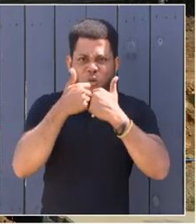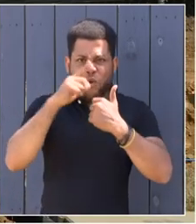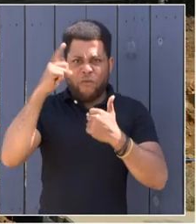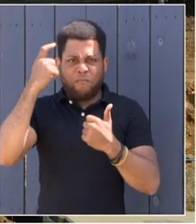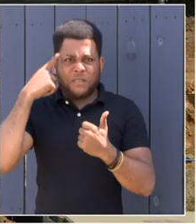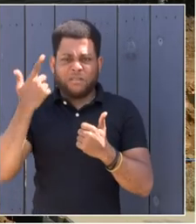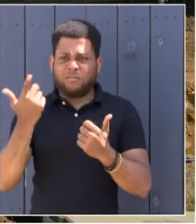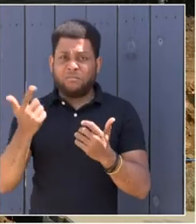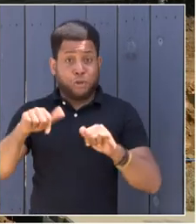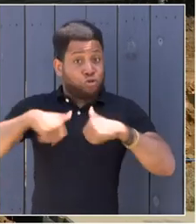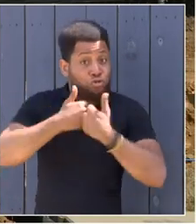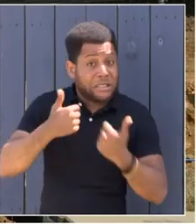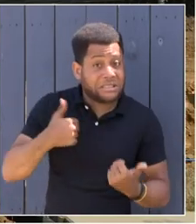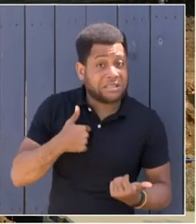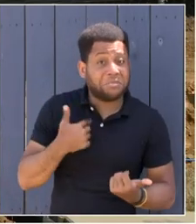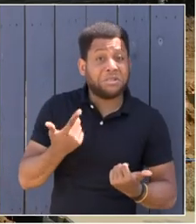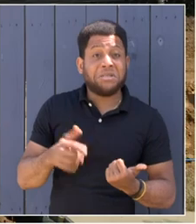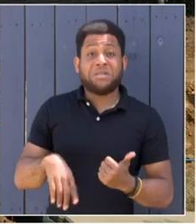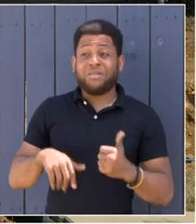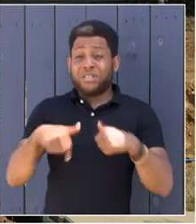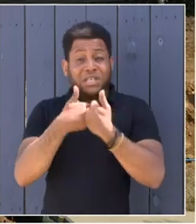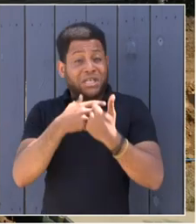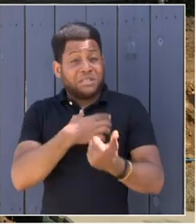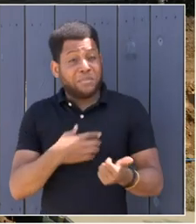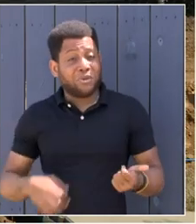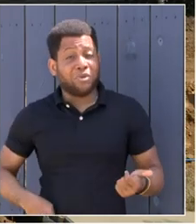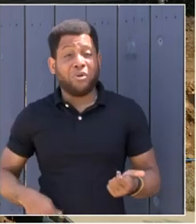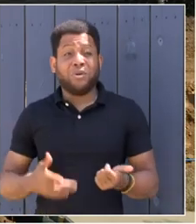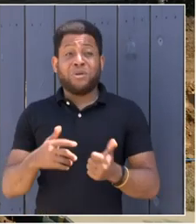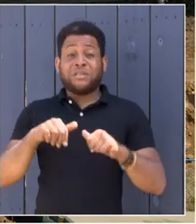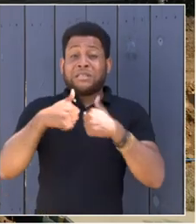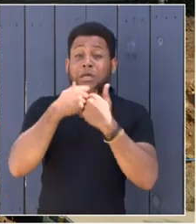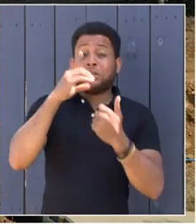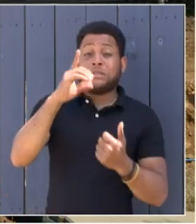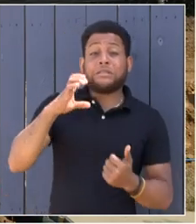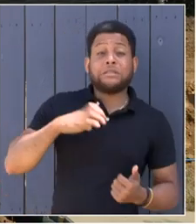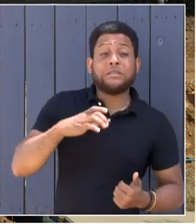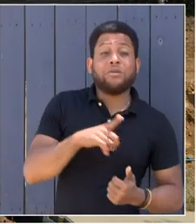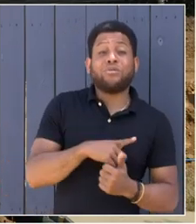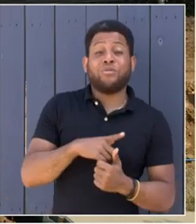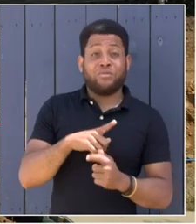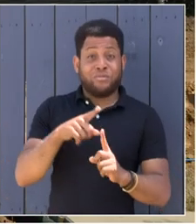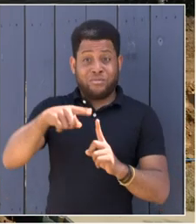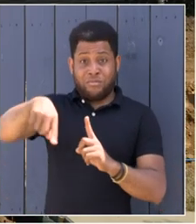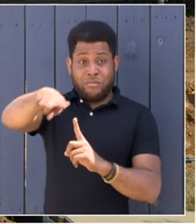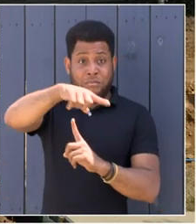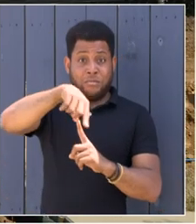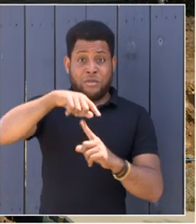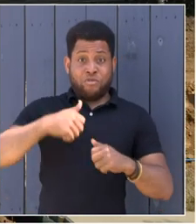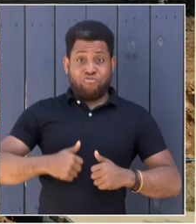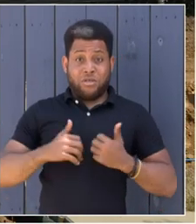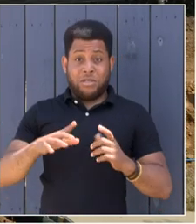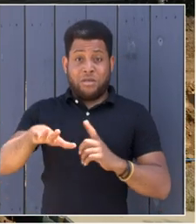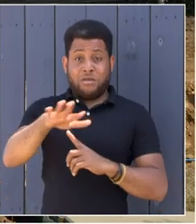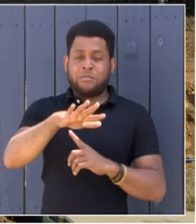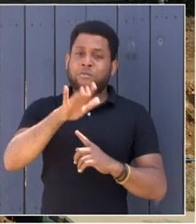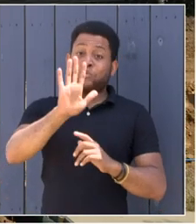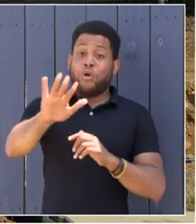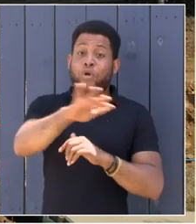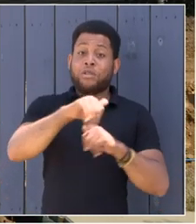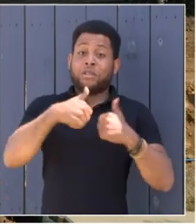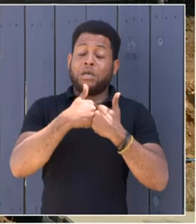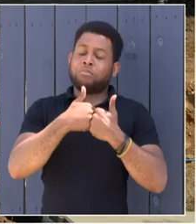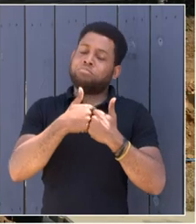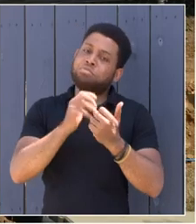several different mayors, several different council members, I want to thank you all personally for your efforts. Because it's been your voice,